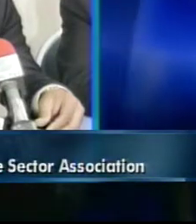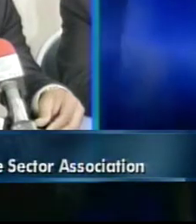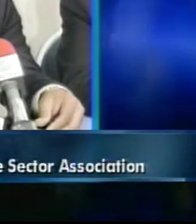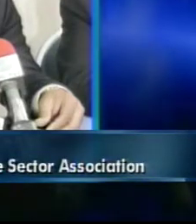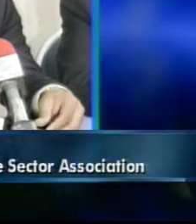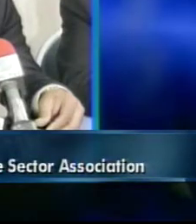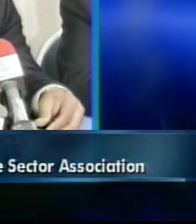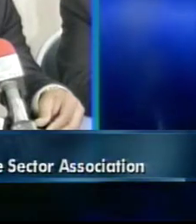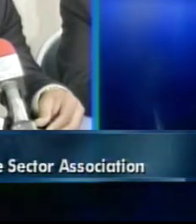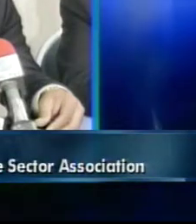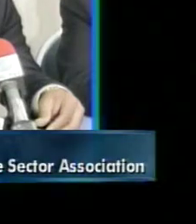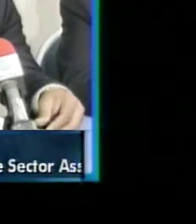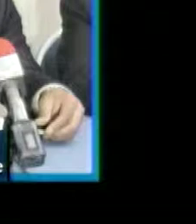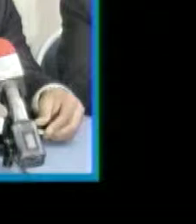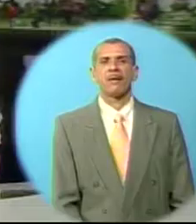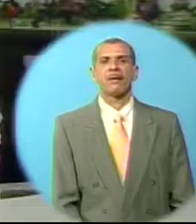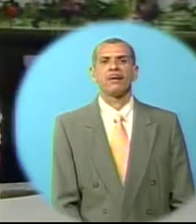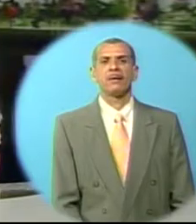time.